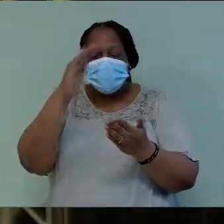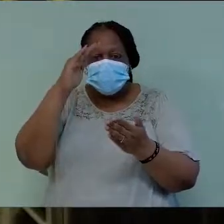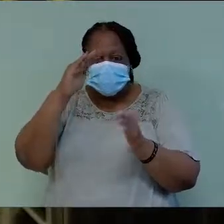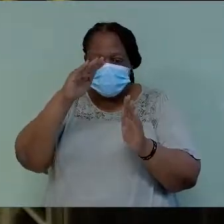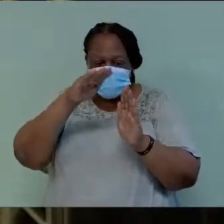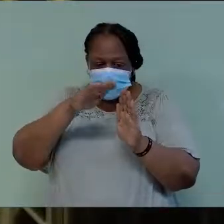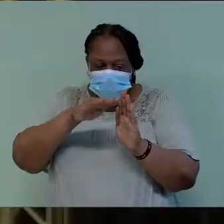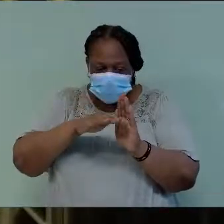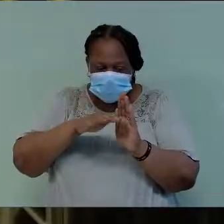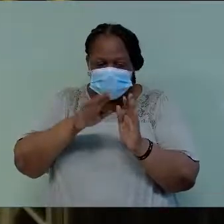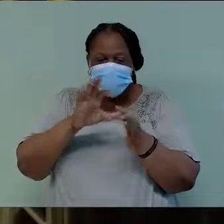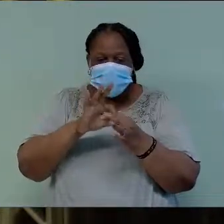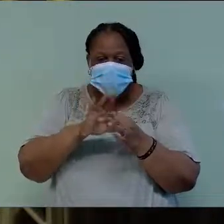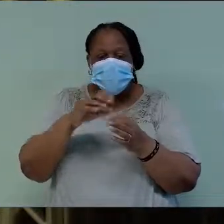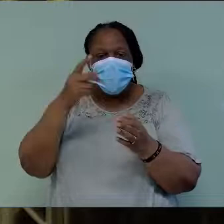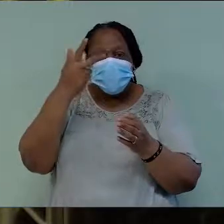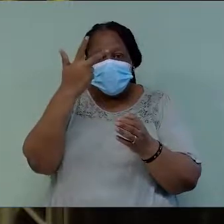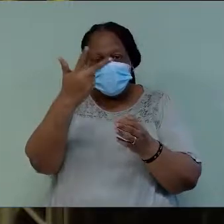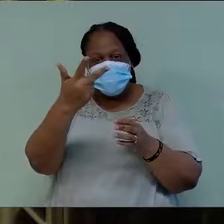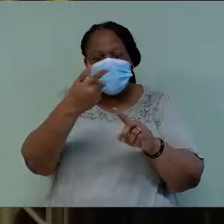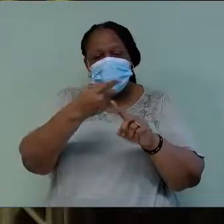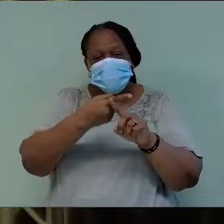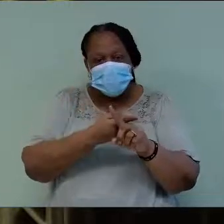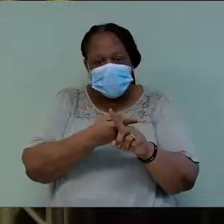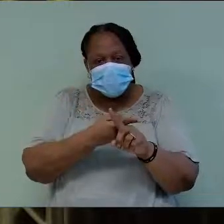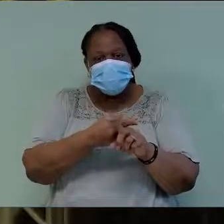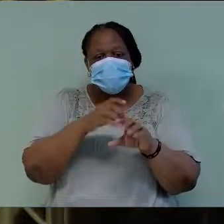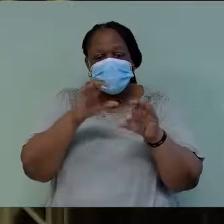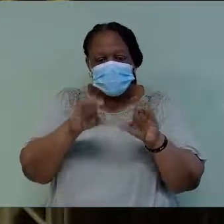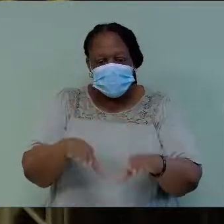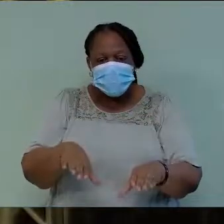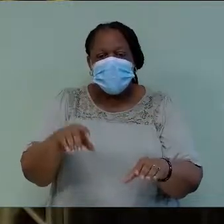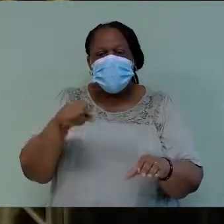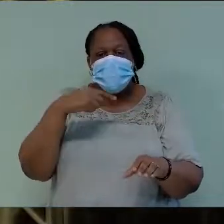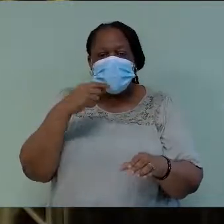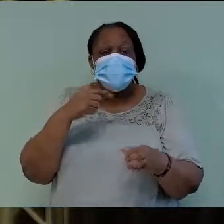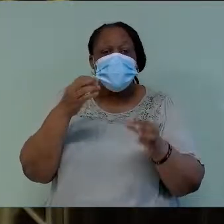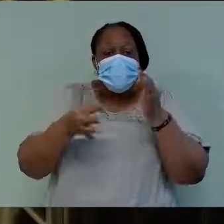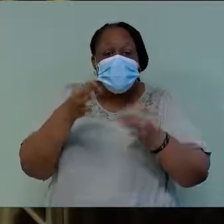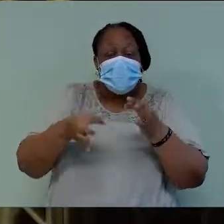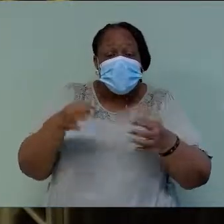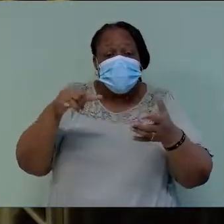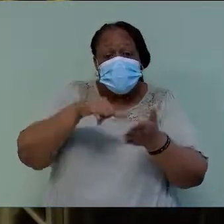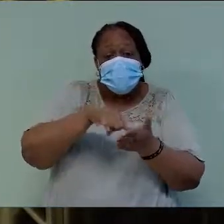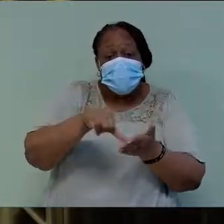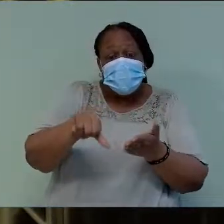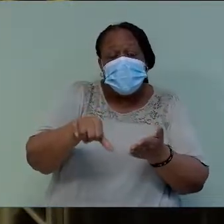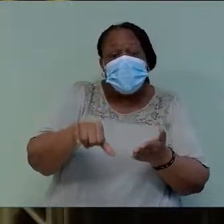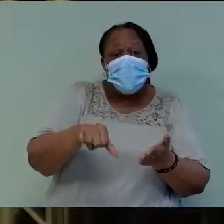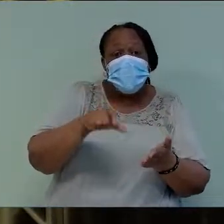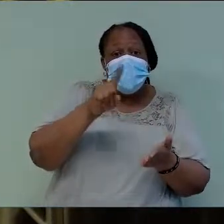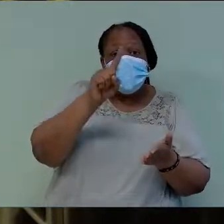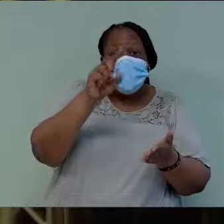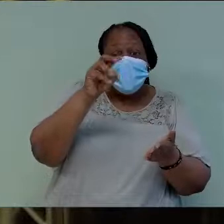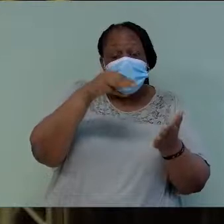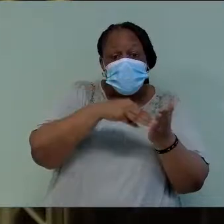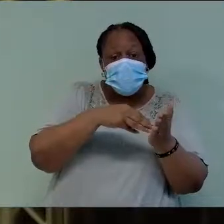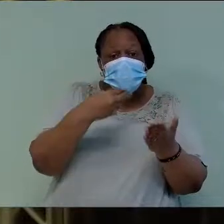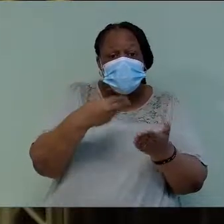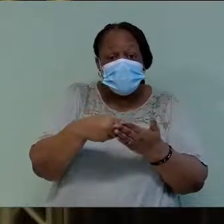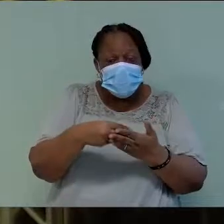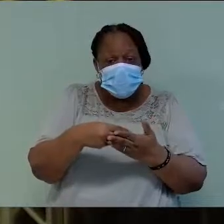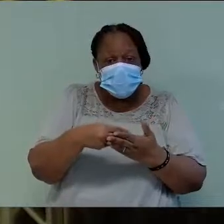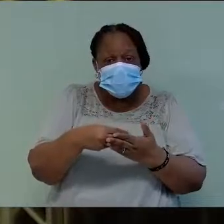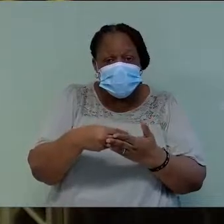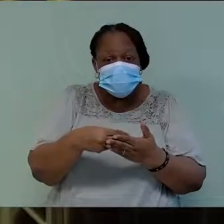wages for a maximum of 3 months. Let me repeat, it is with this in mind that the